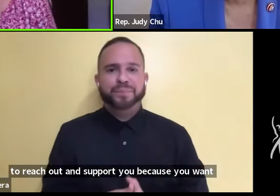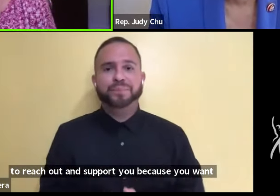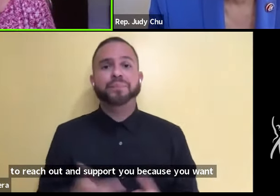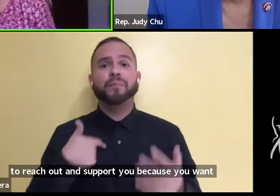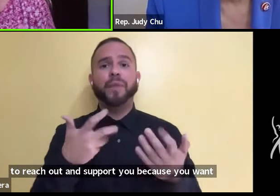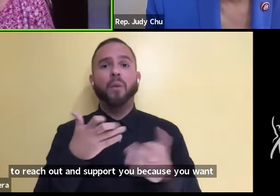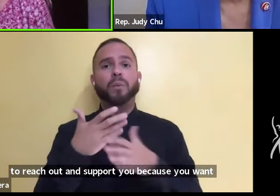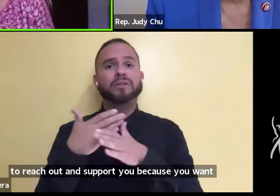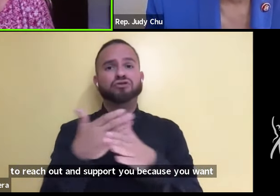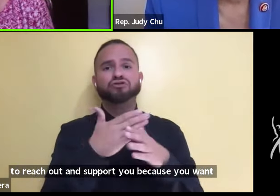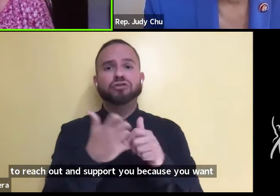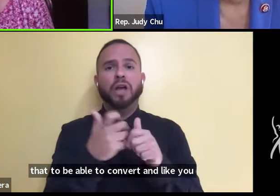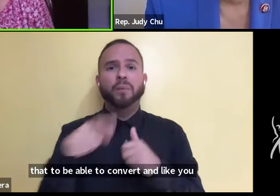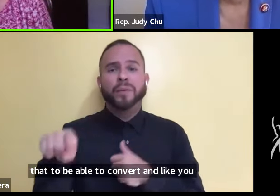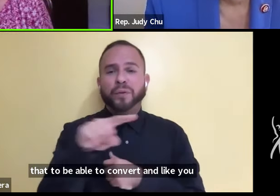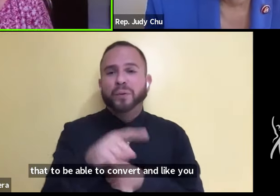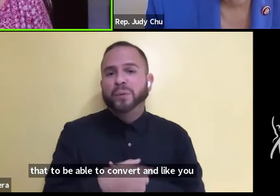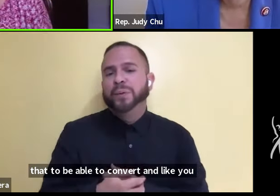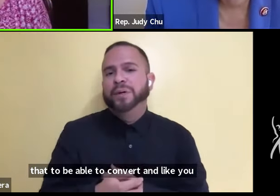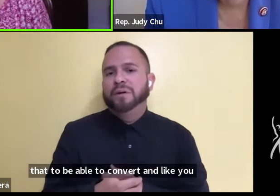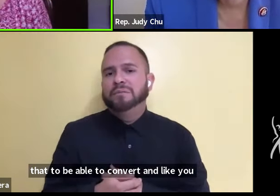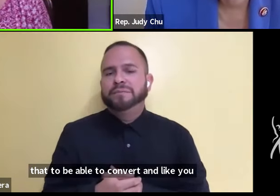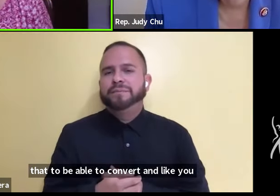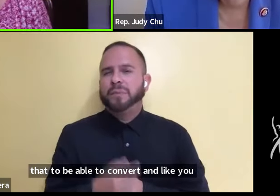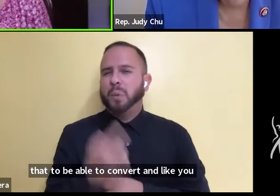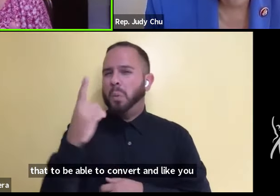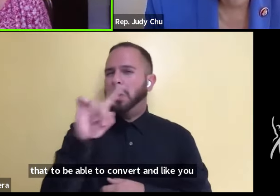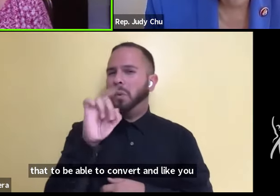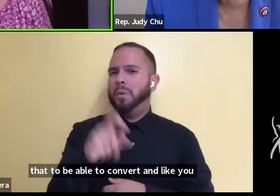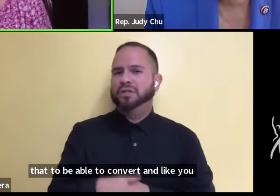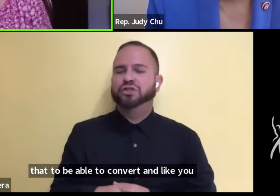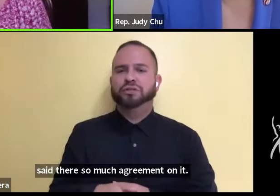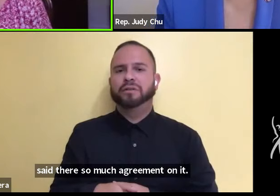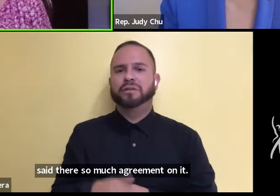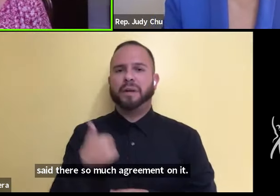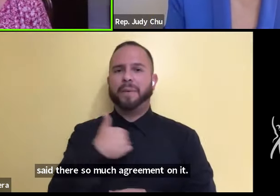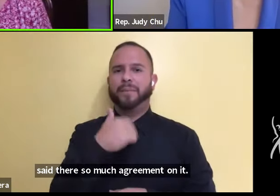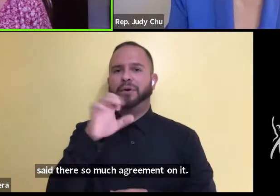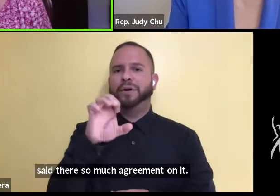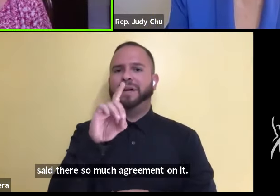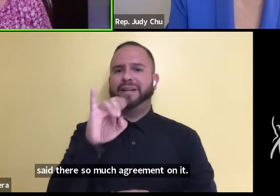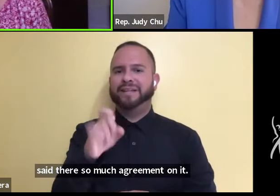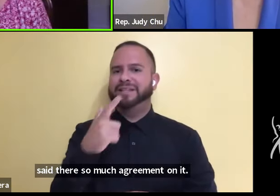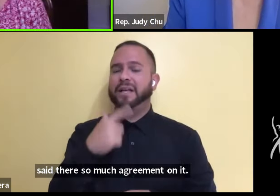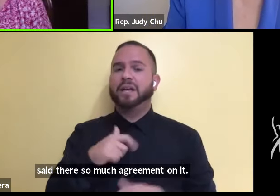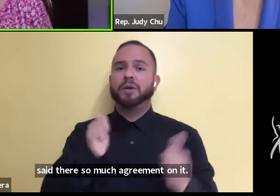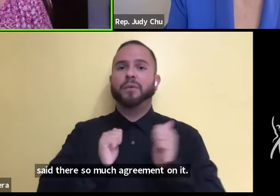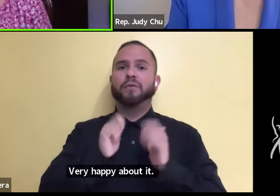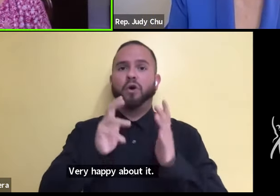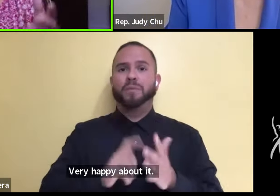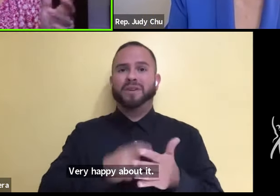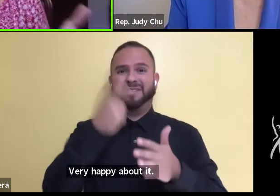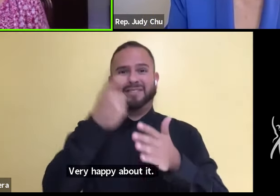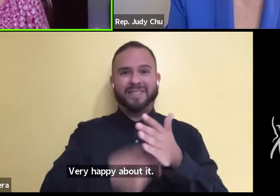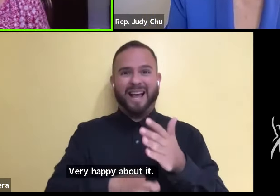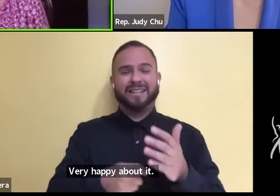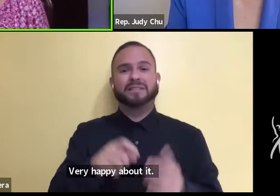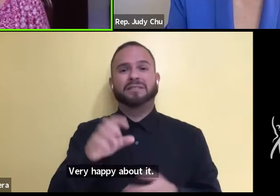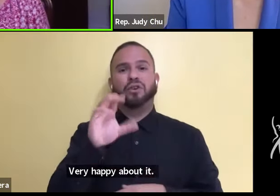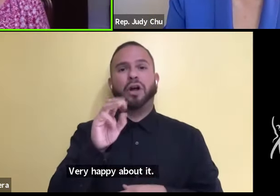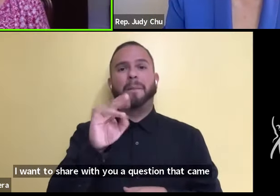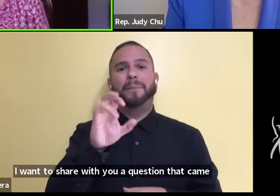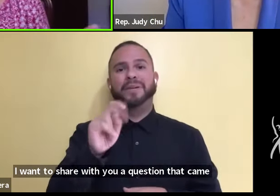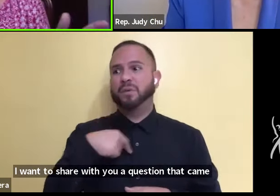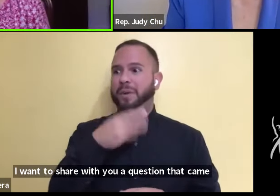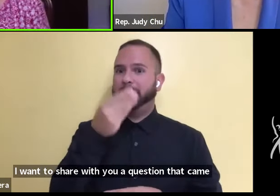you a question that came from one of our members. His name is Eddie. He says, performers are taxed on commissions we pay to our agent and